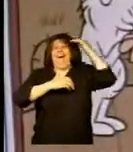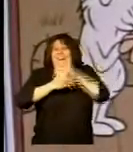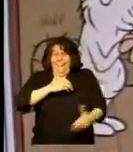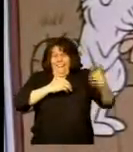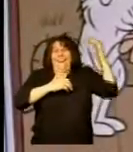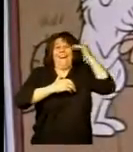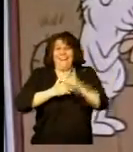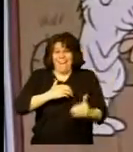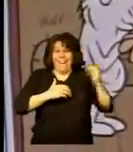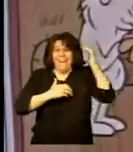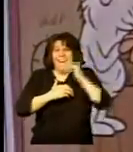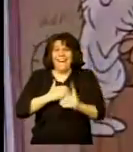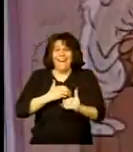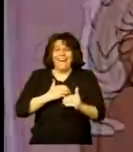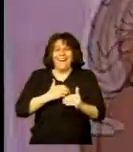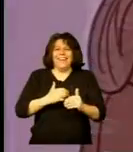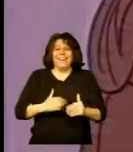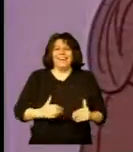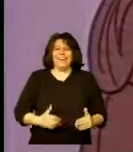Tommy's arms.